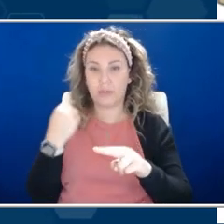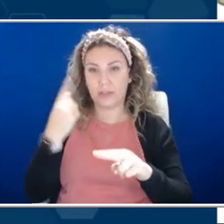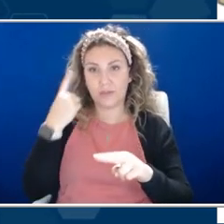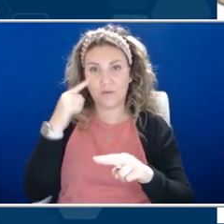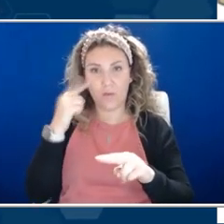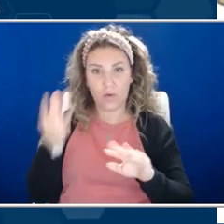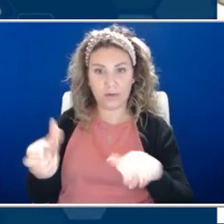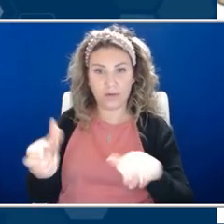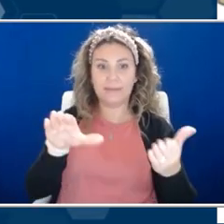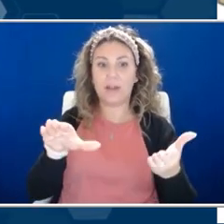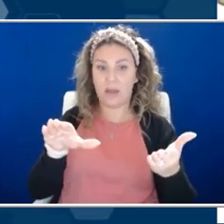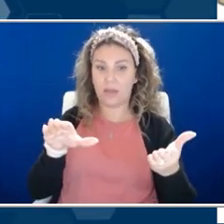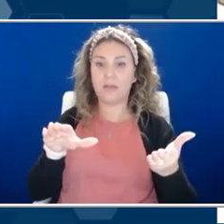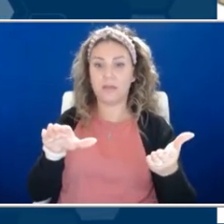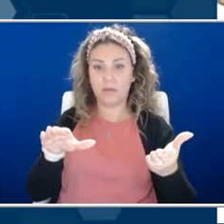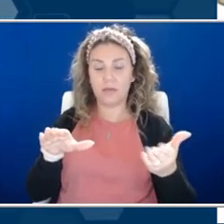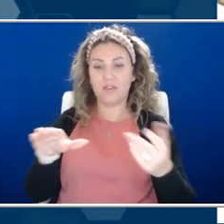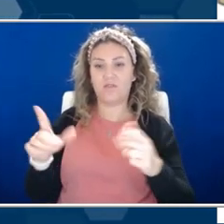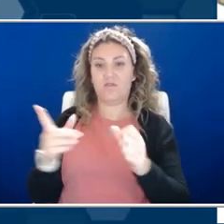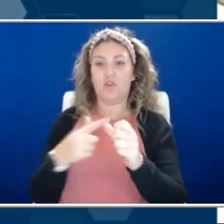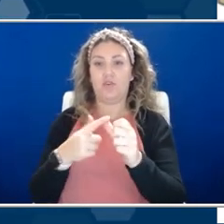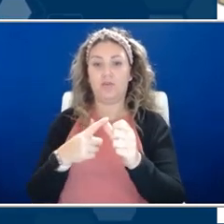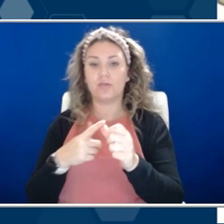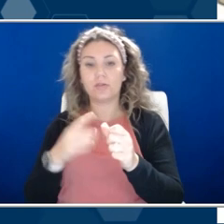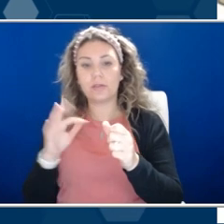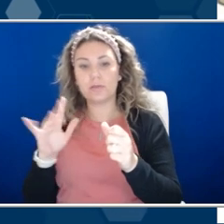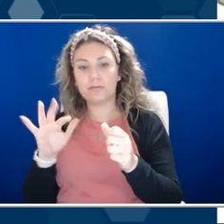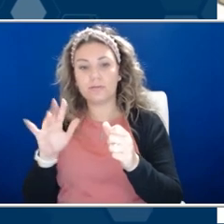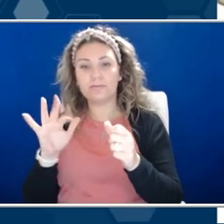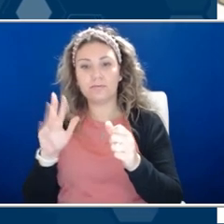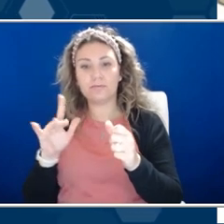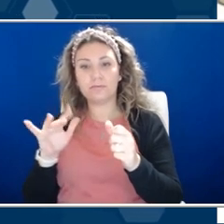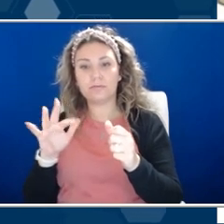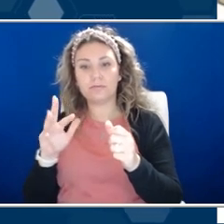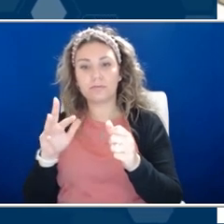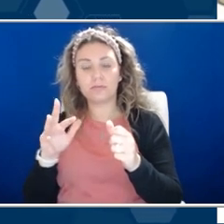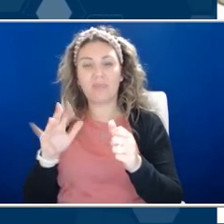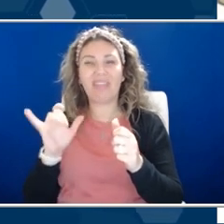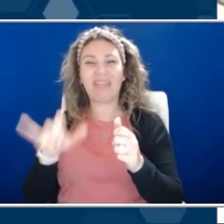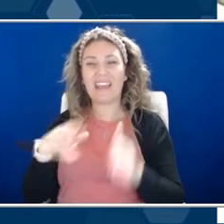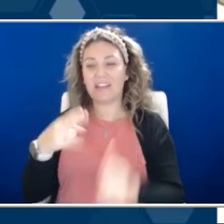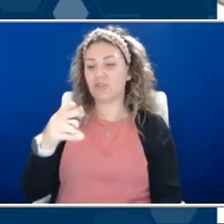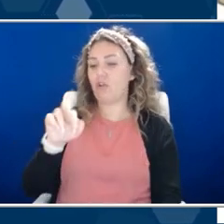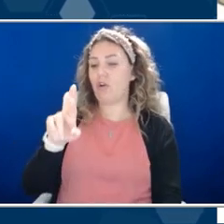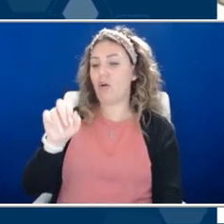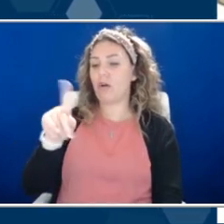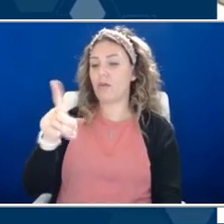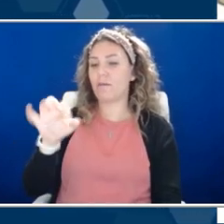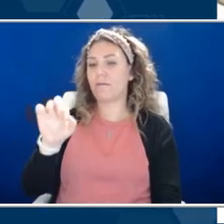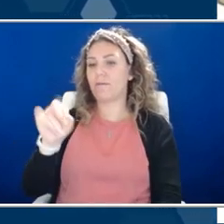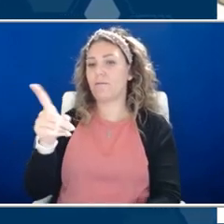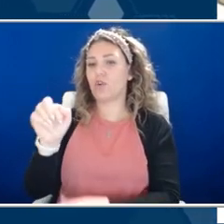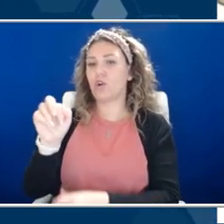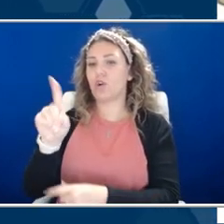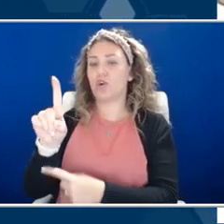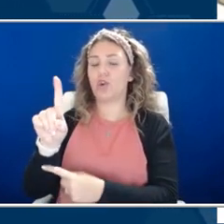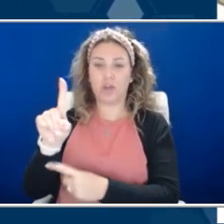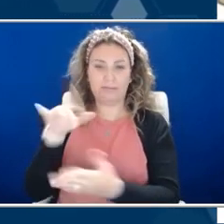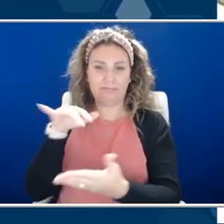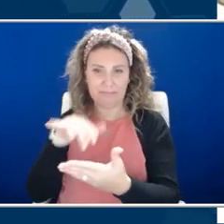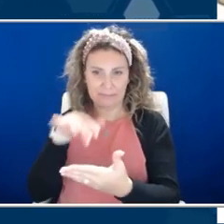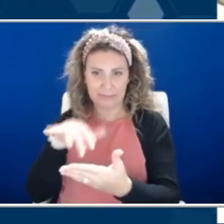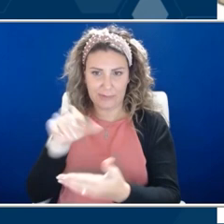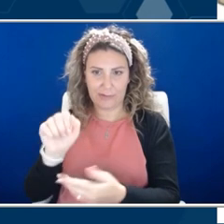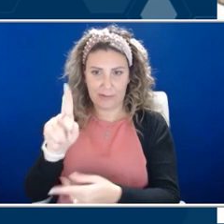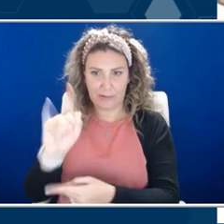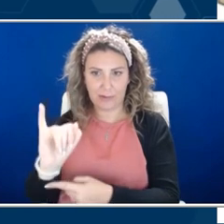So firstly, this is a Harvard study looking at the burden of acute kidney injury, and it showed that about